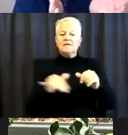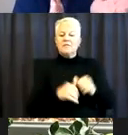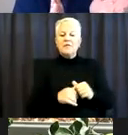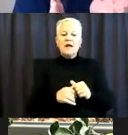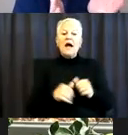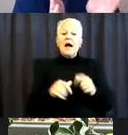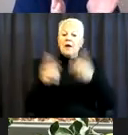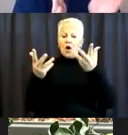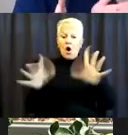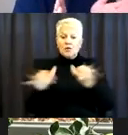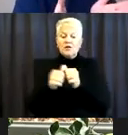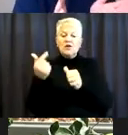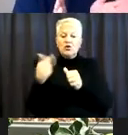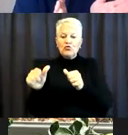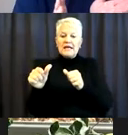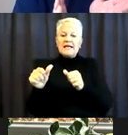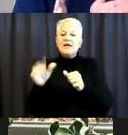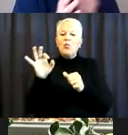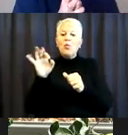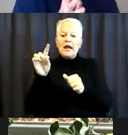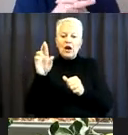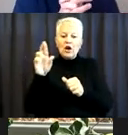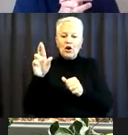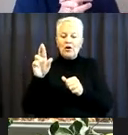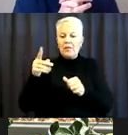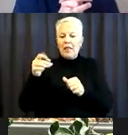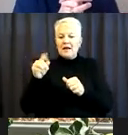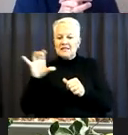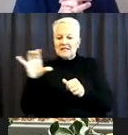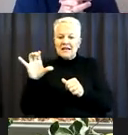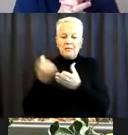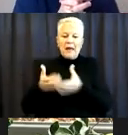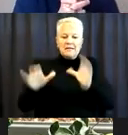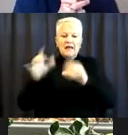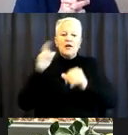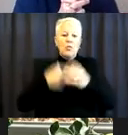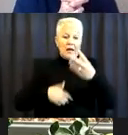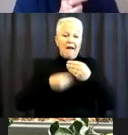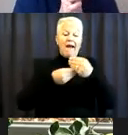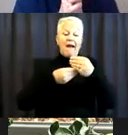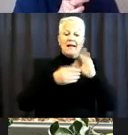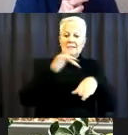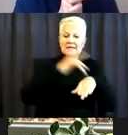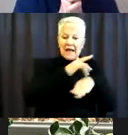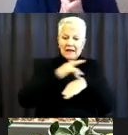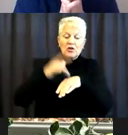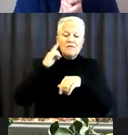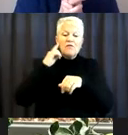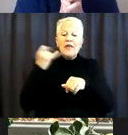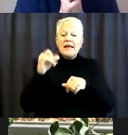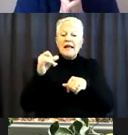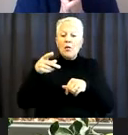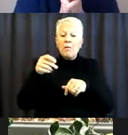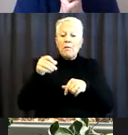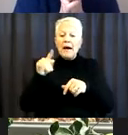is the green wicker plastic basket. We added the definition both tactually and visually of the yellow pipe cleaner around